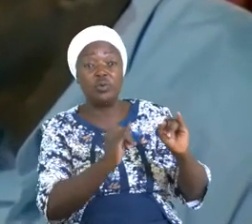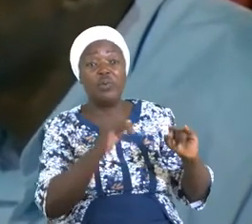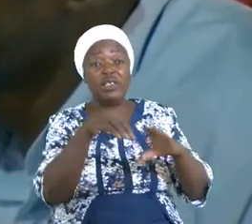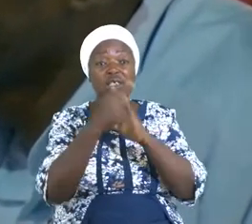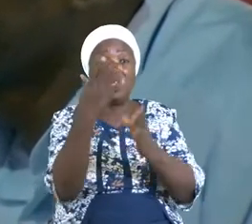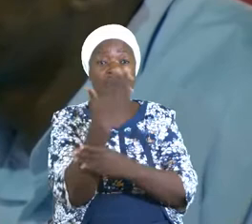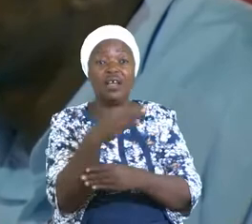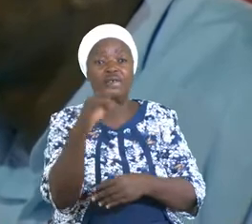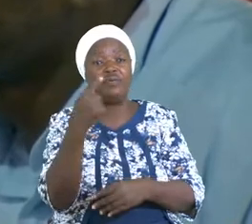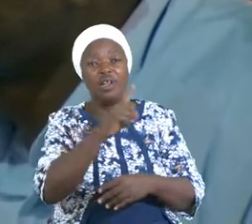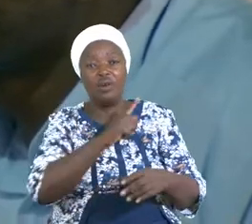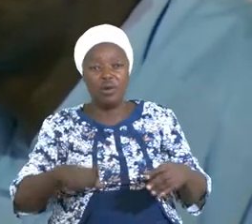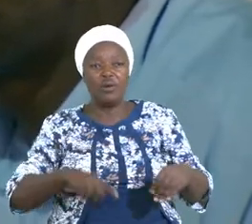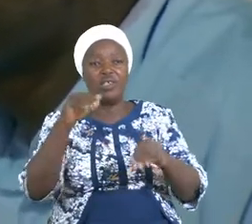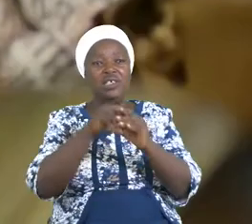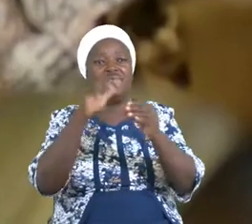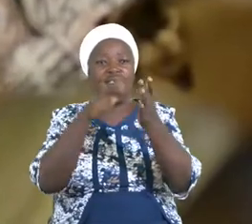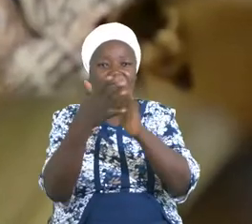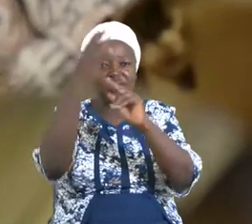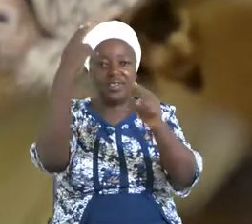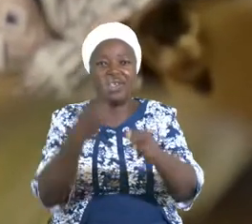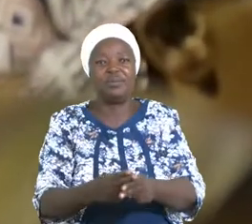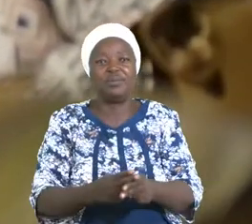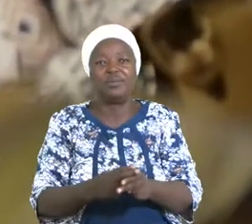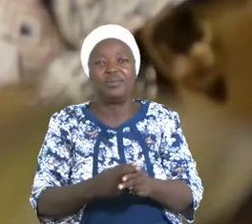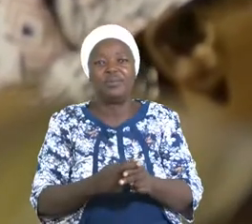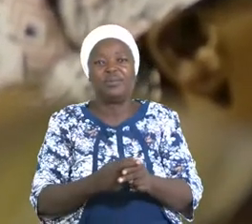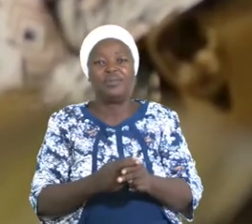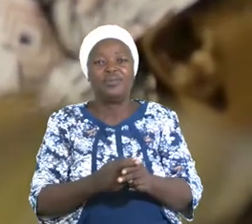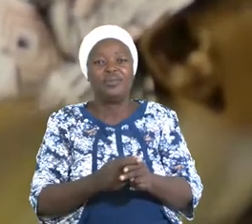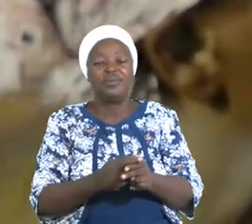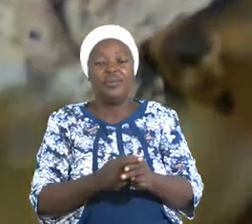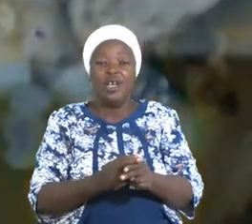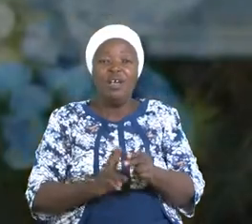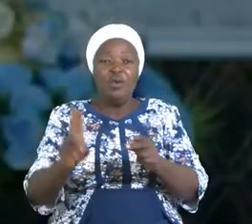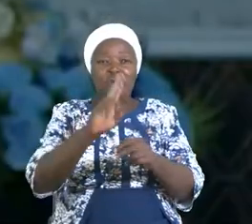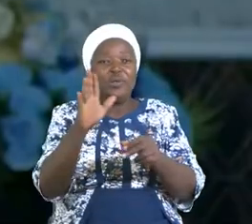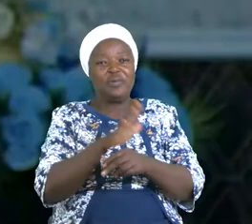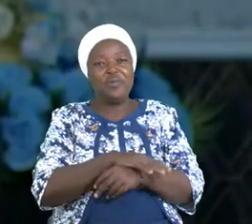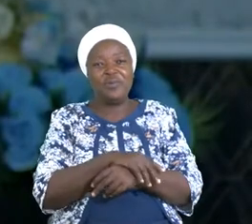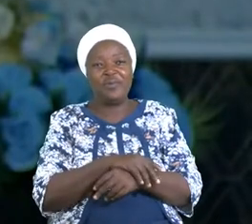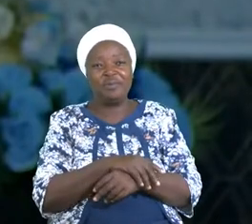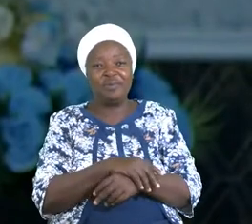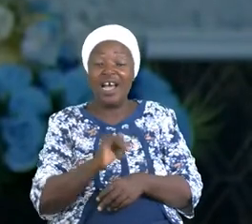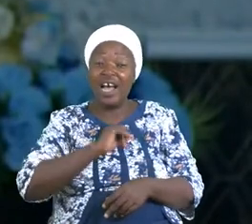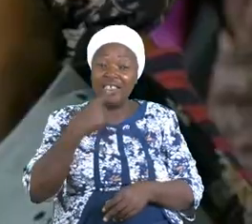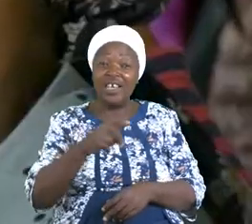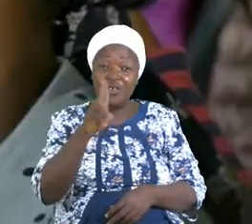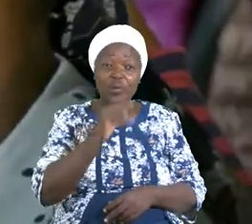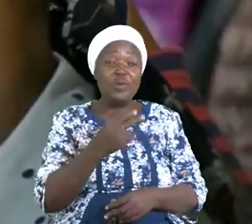of the Lord in Jesus' name. Useful. I said you'll be